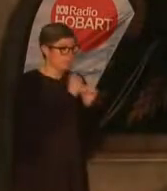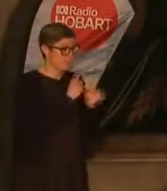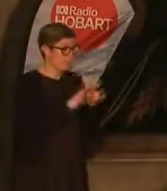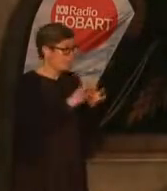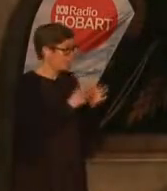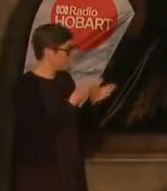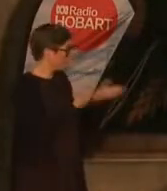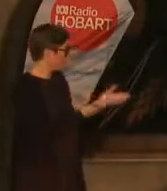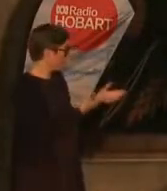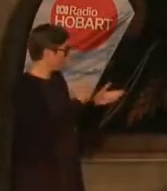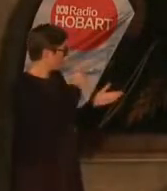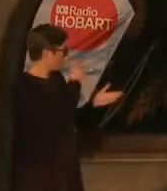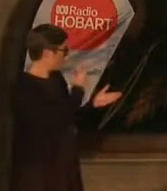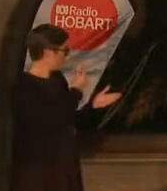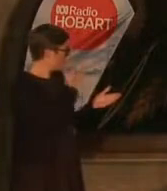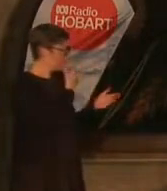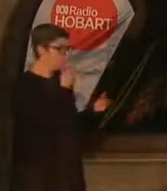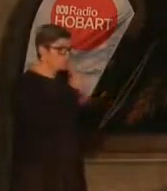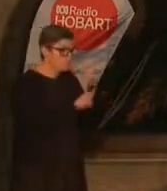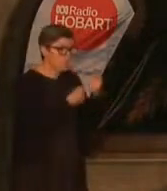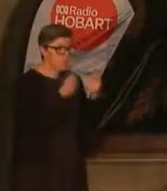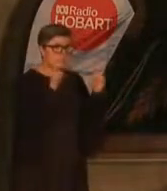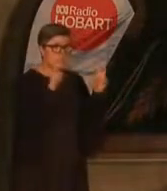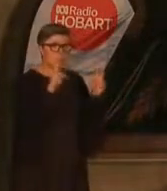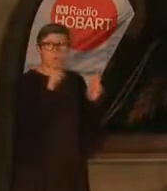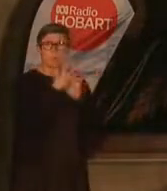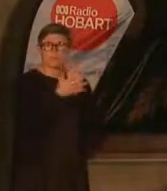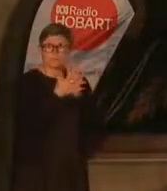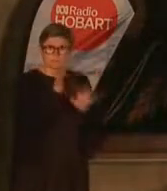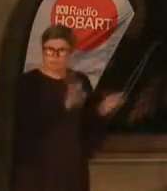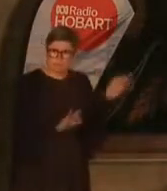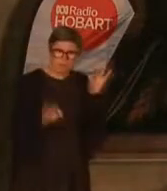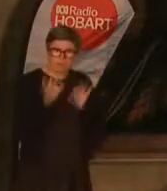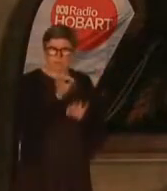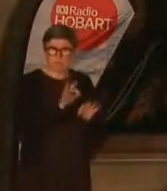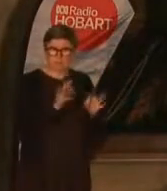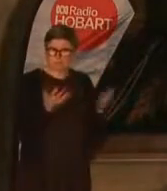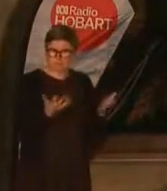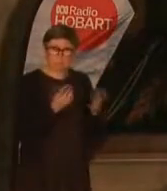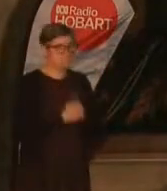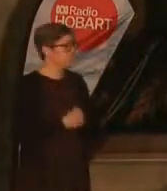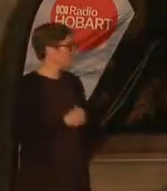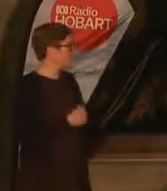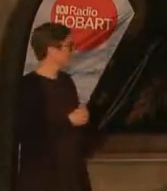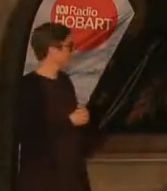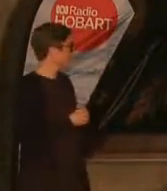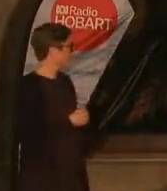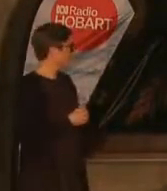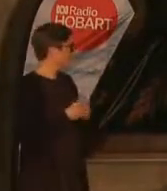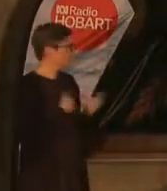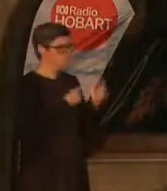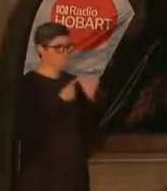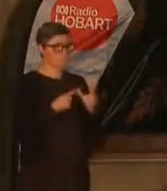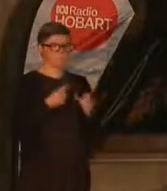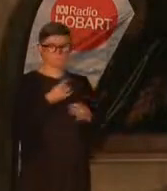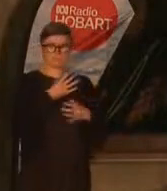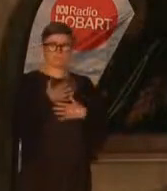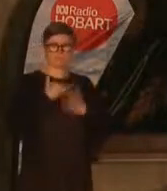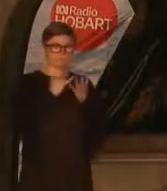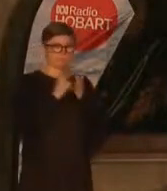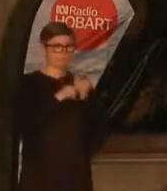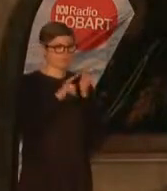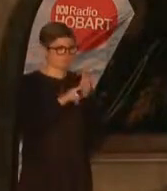start us off with a little working definition of science that we can sort of work around tonight. Well, look, I'm a social scientist, but